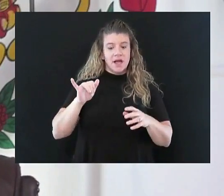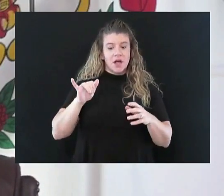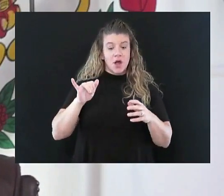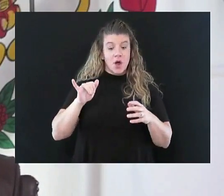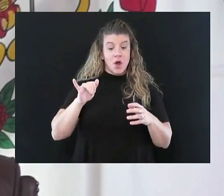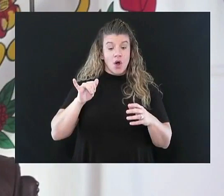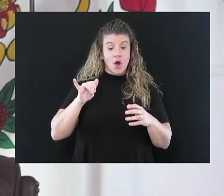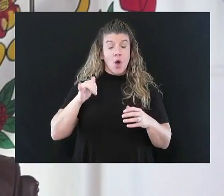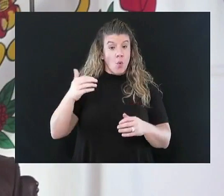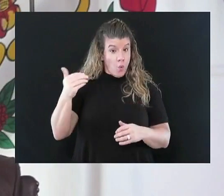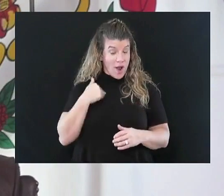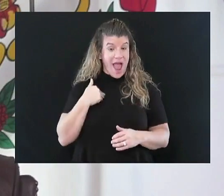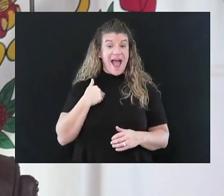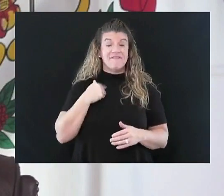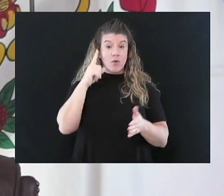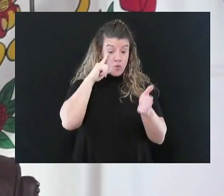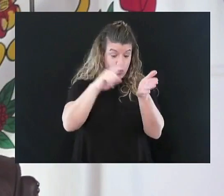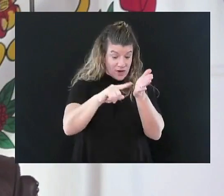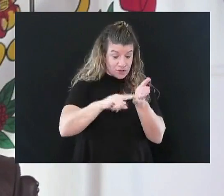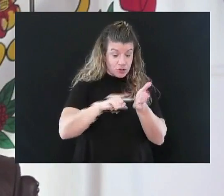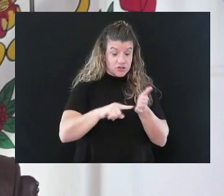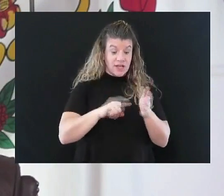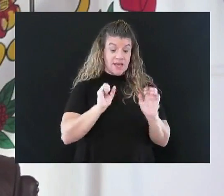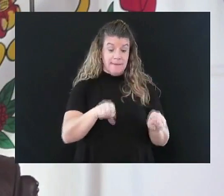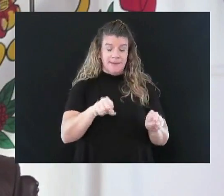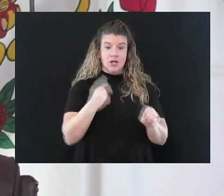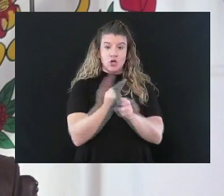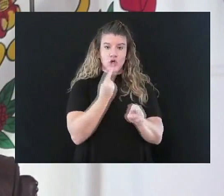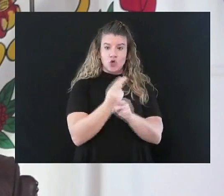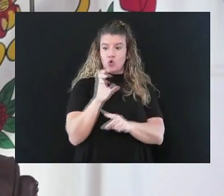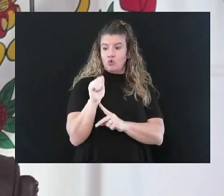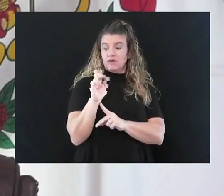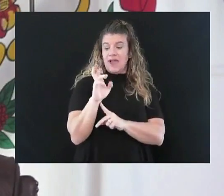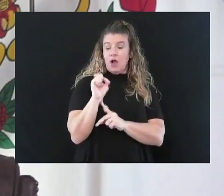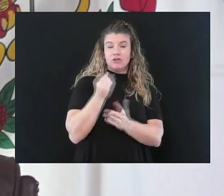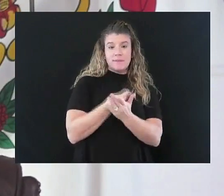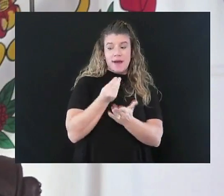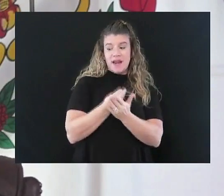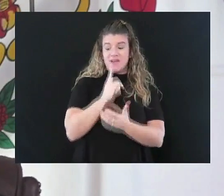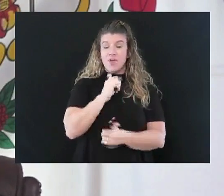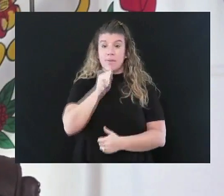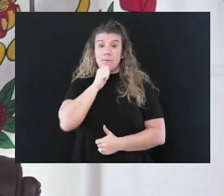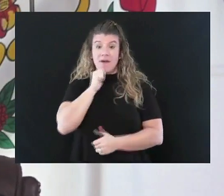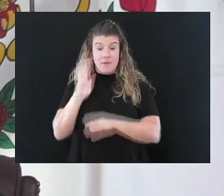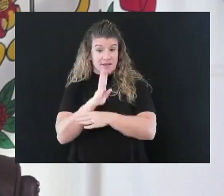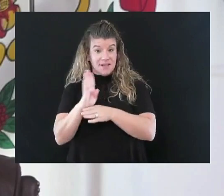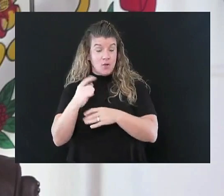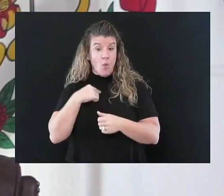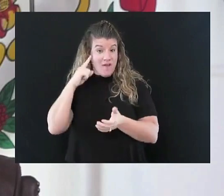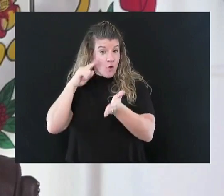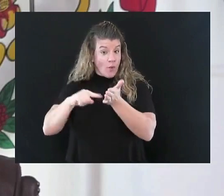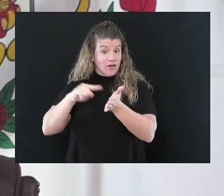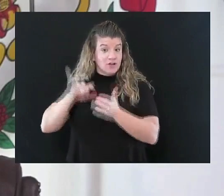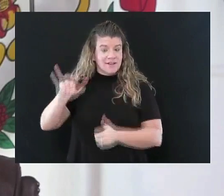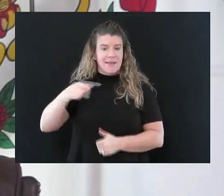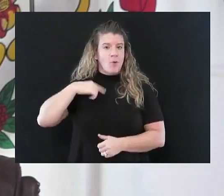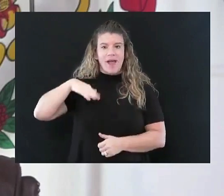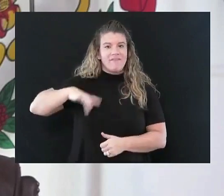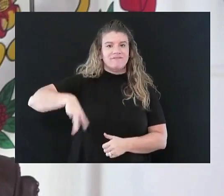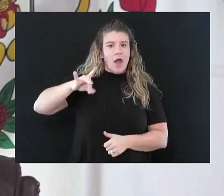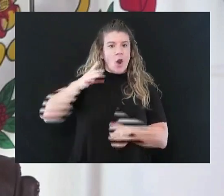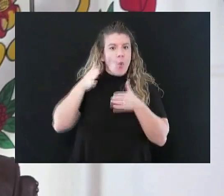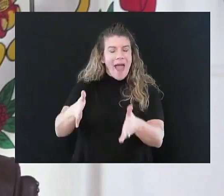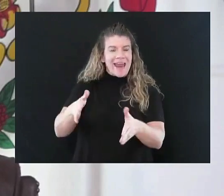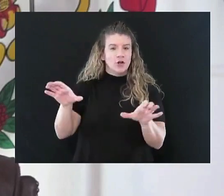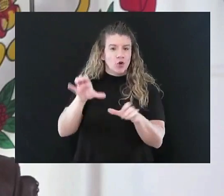we have researched the ability to be able to use CARES money to go to private businesses and everything else like that. We've not found a way to be